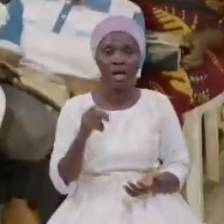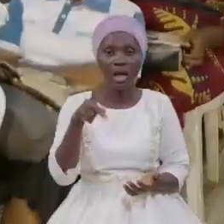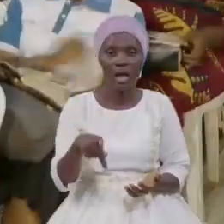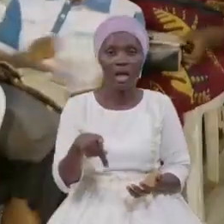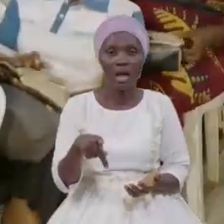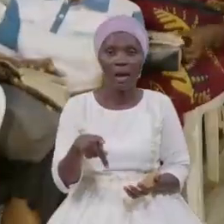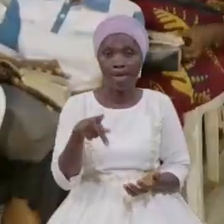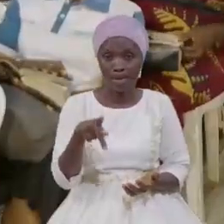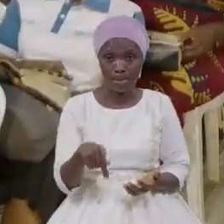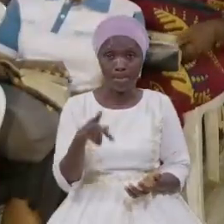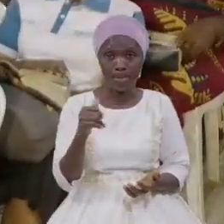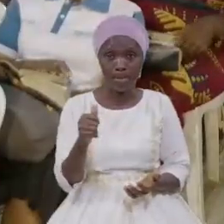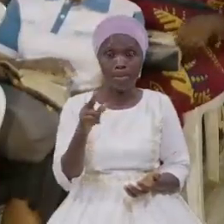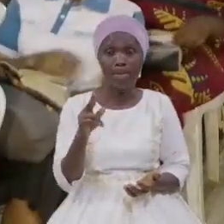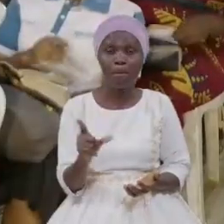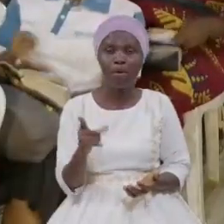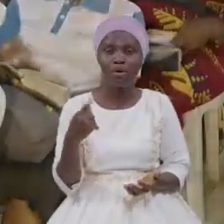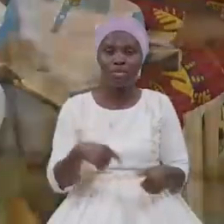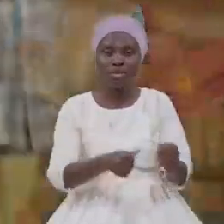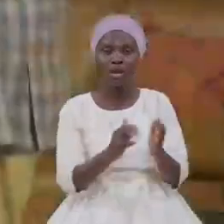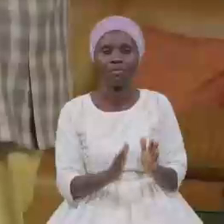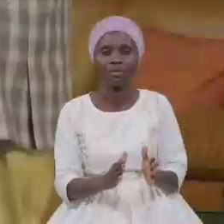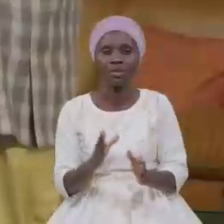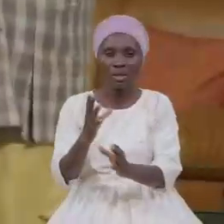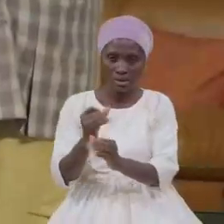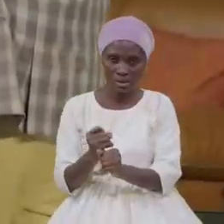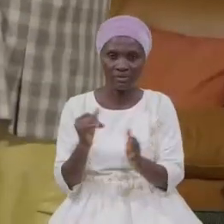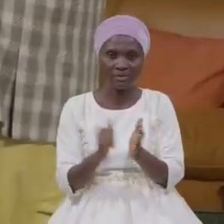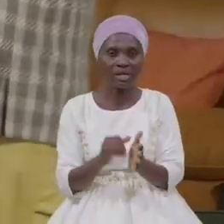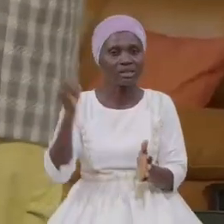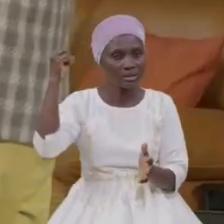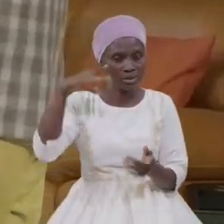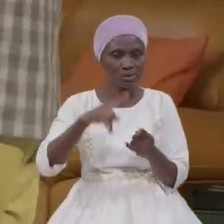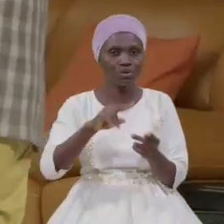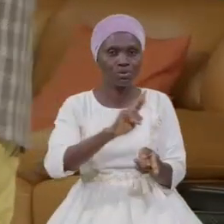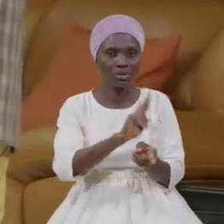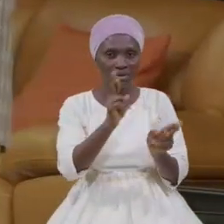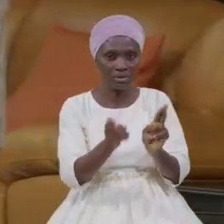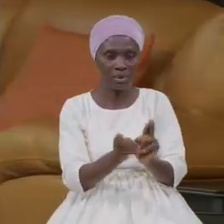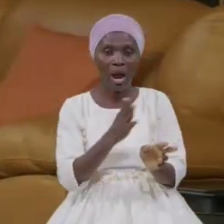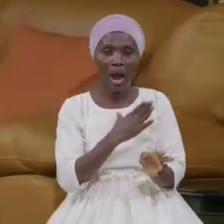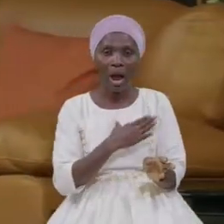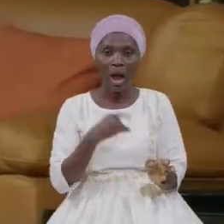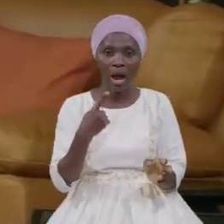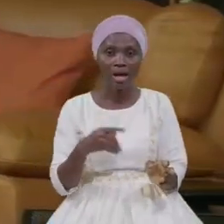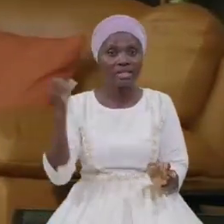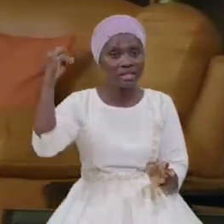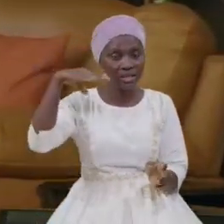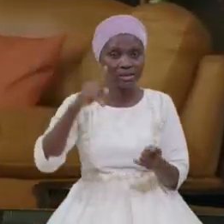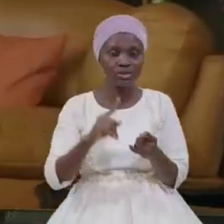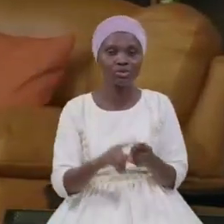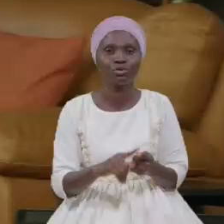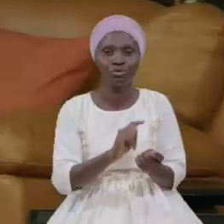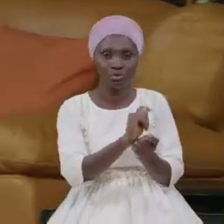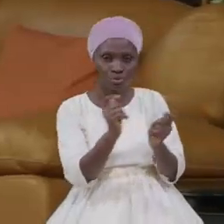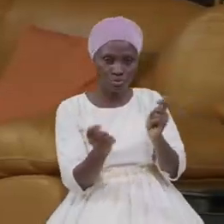Paul the Apostle, received that grace to repent and the grace to turn to the Lord. And the Lord